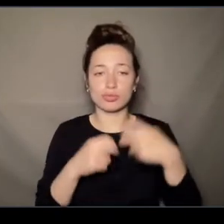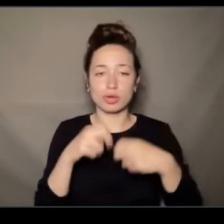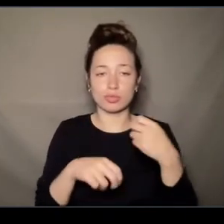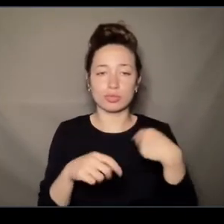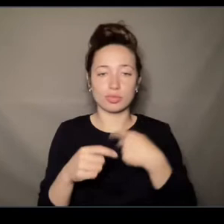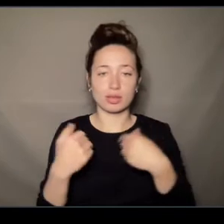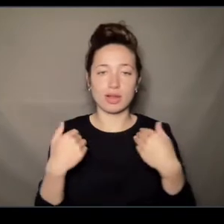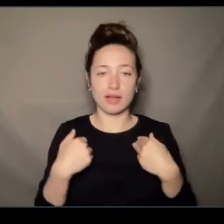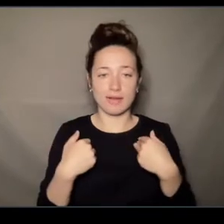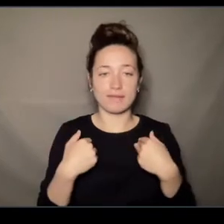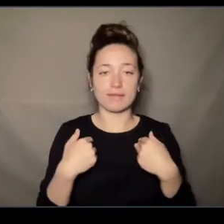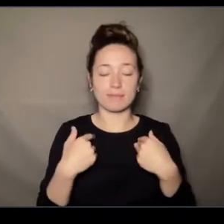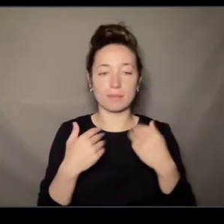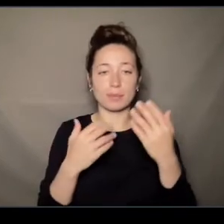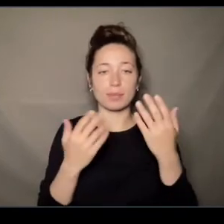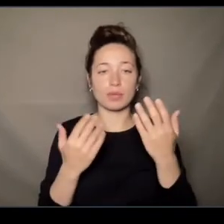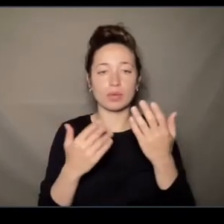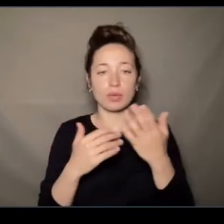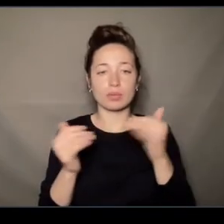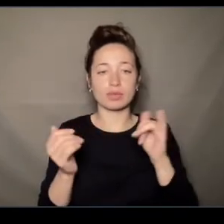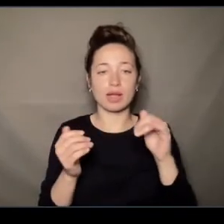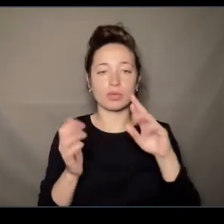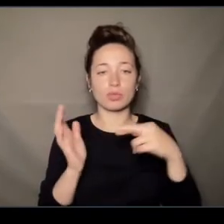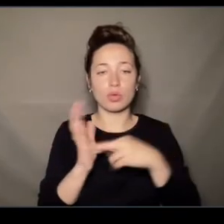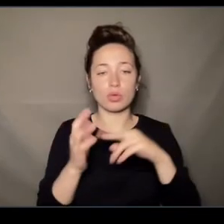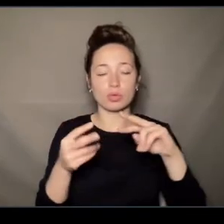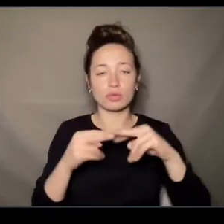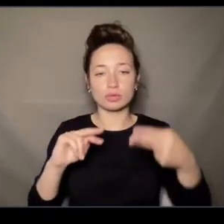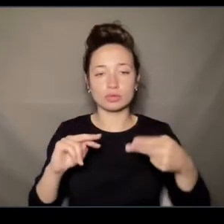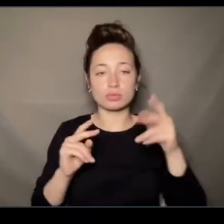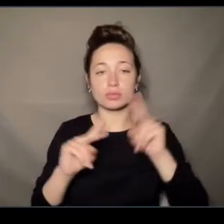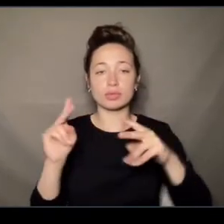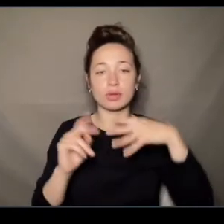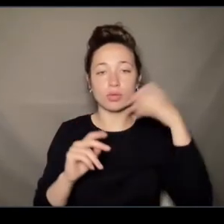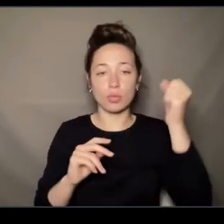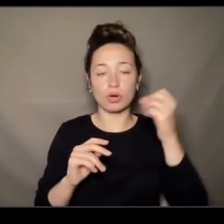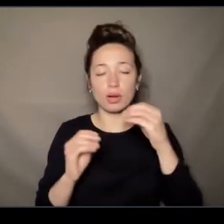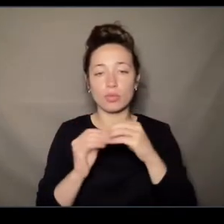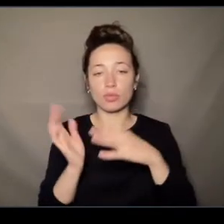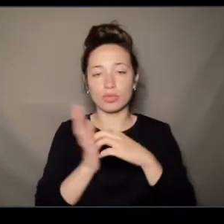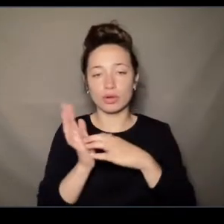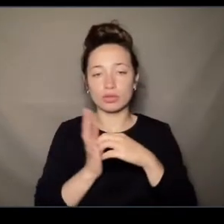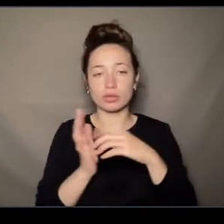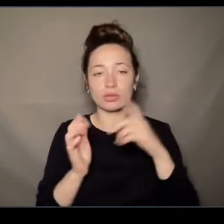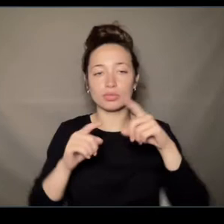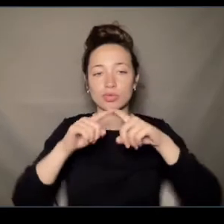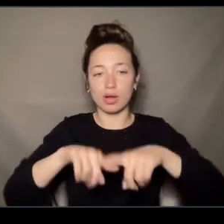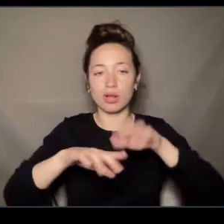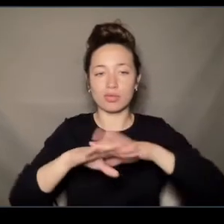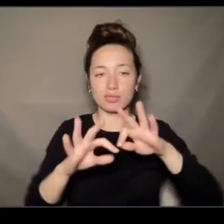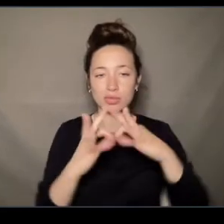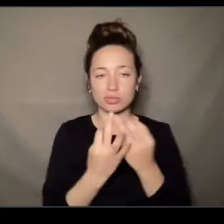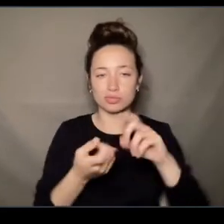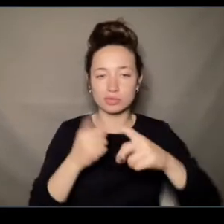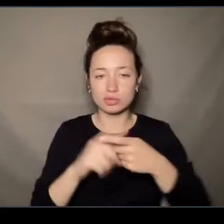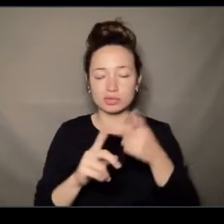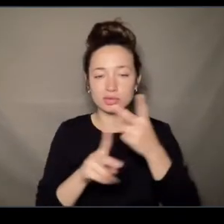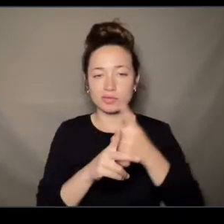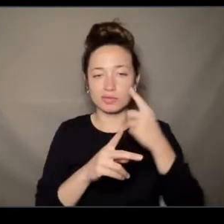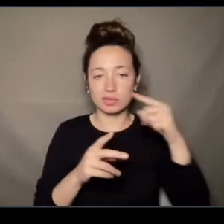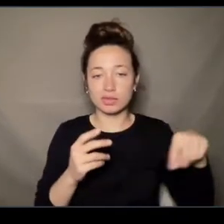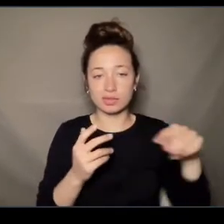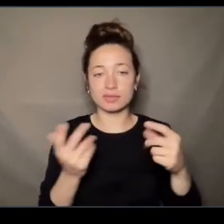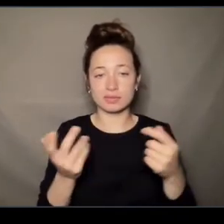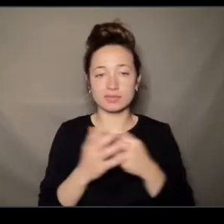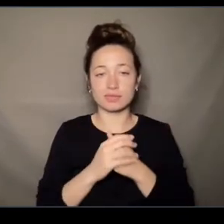we have. It's almost like a role reversal. When people get older and more frail, they have to rely upon family or friends to